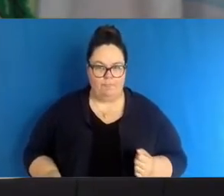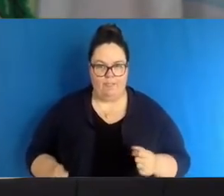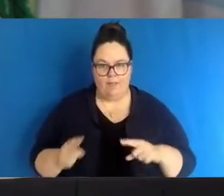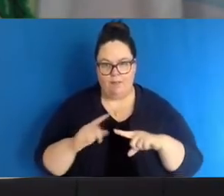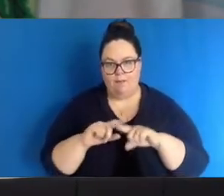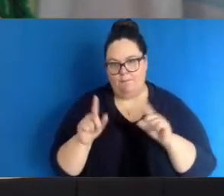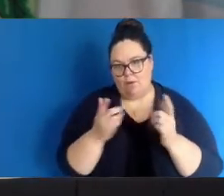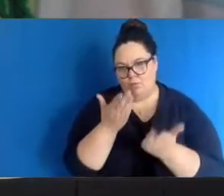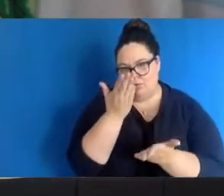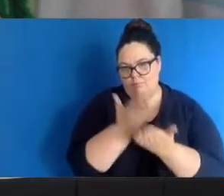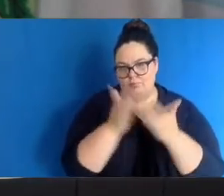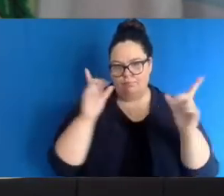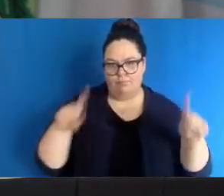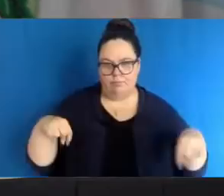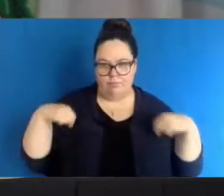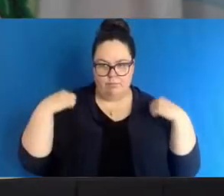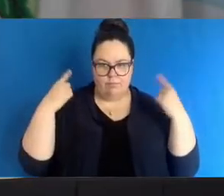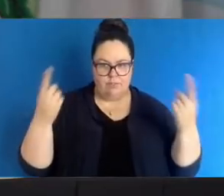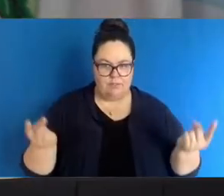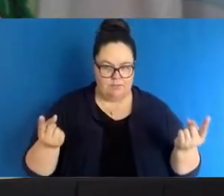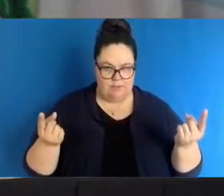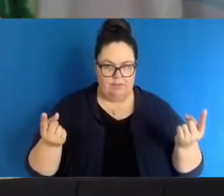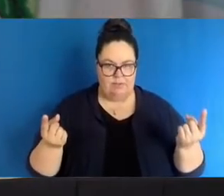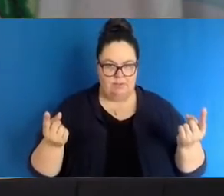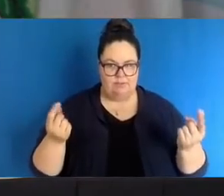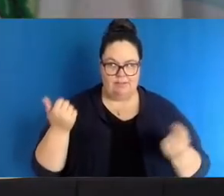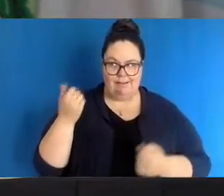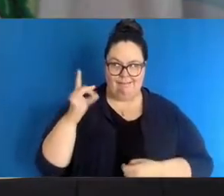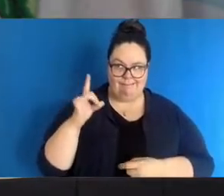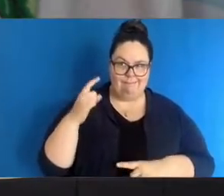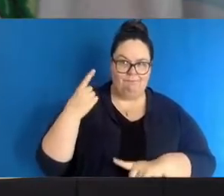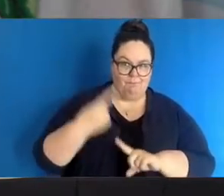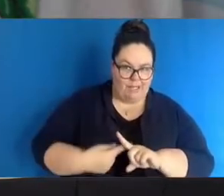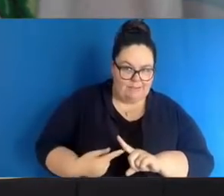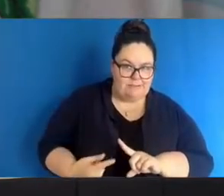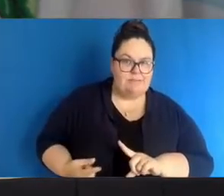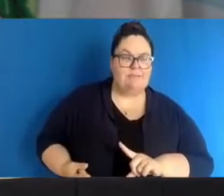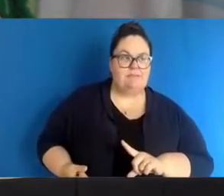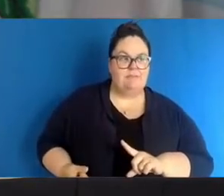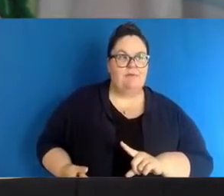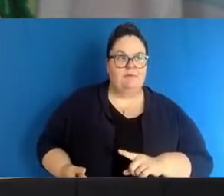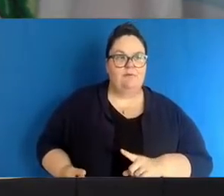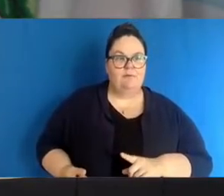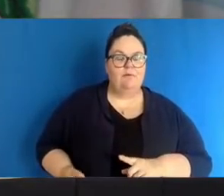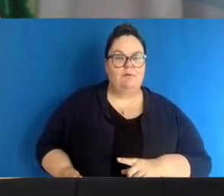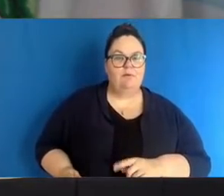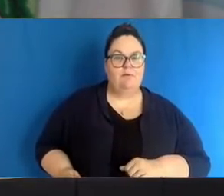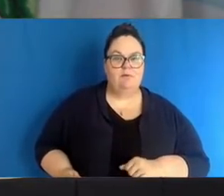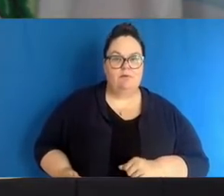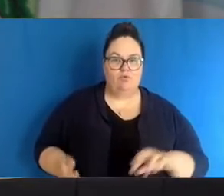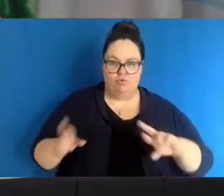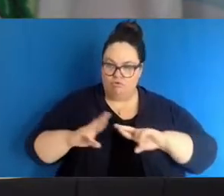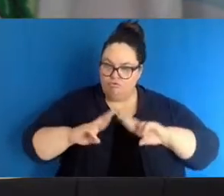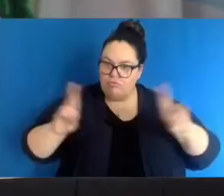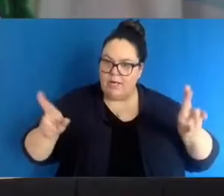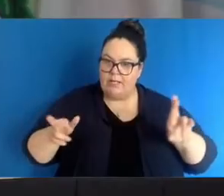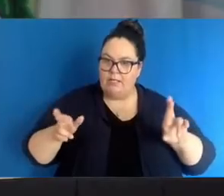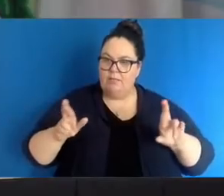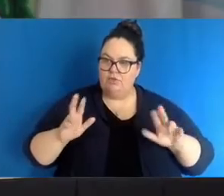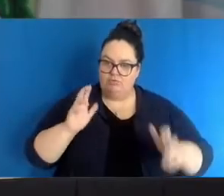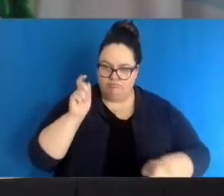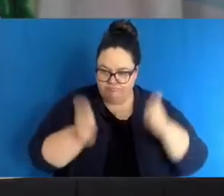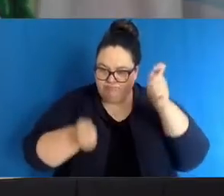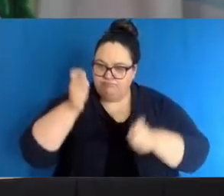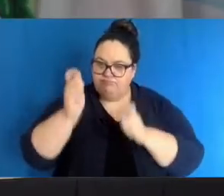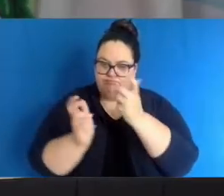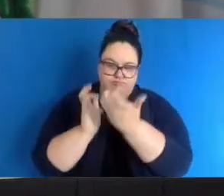proven throughout COVID, throughout the last 18 months, we are ready and willing to adapt quickly